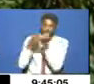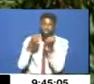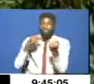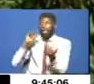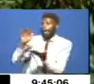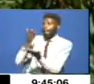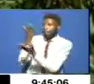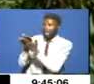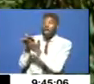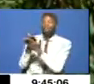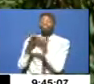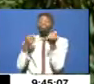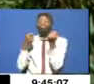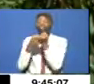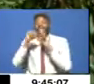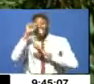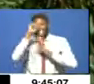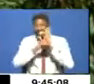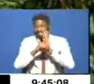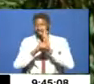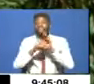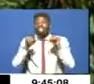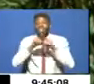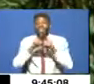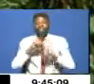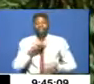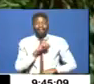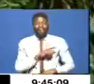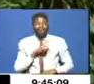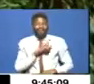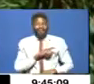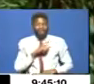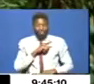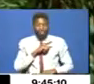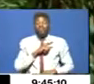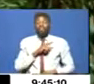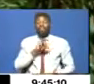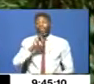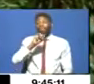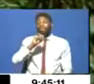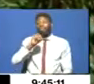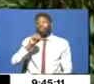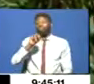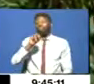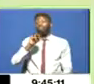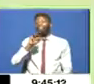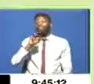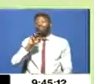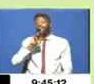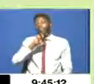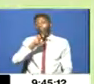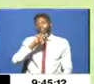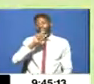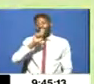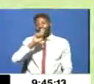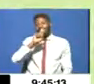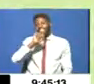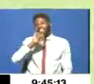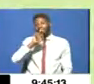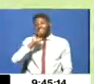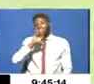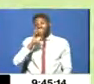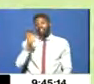scholarship. And luckily enough, the Masinde Muliro was the chairman of the bursary fund at the time. Mm-hmm.